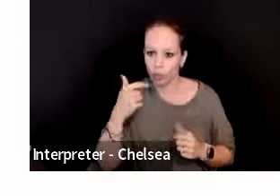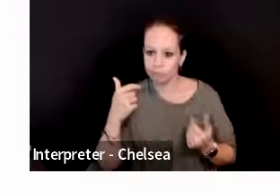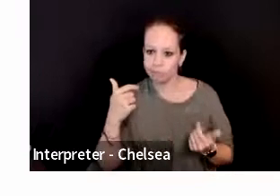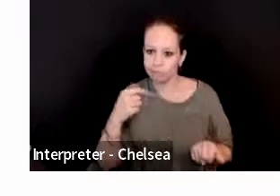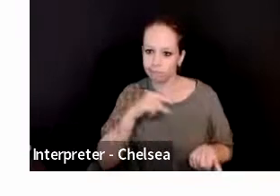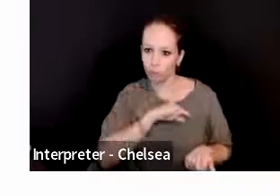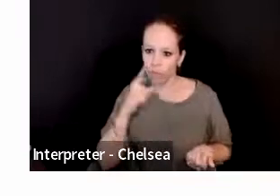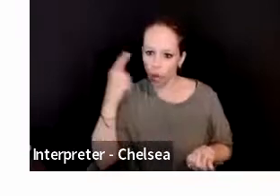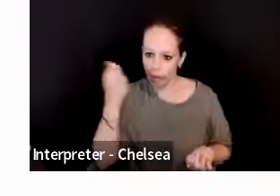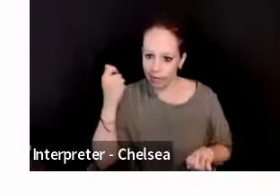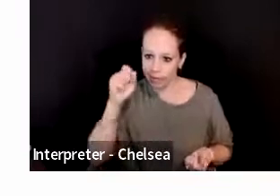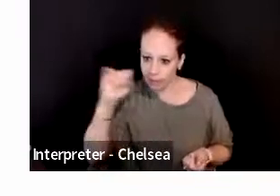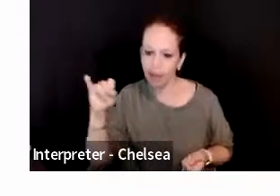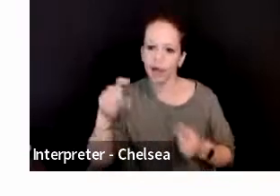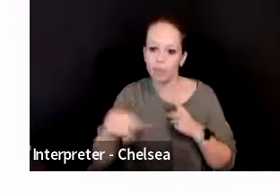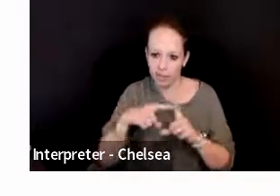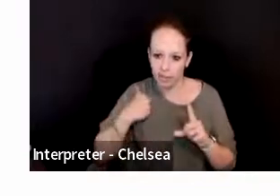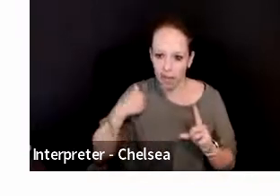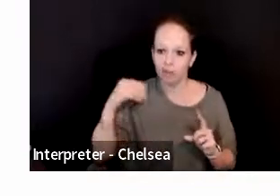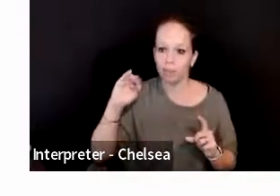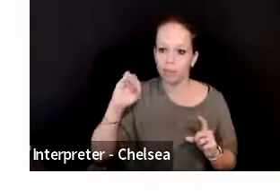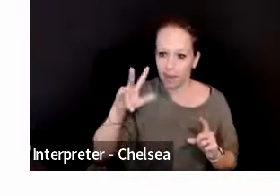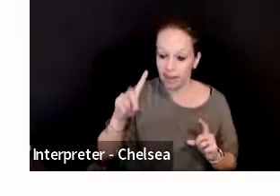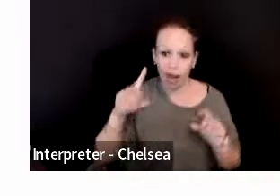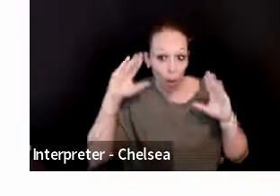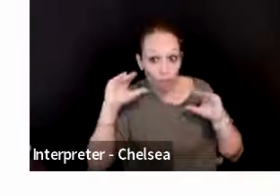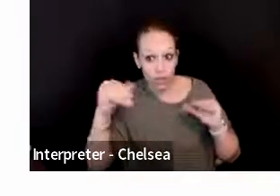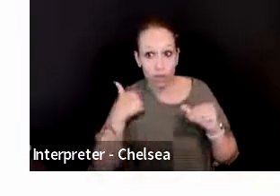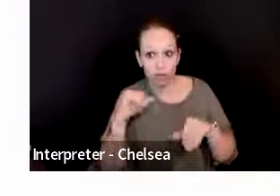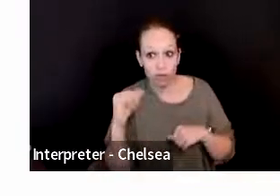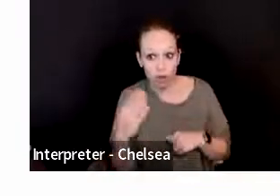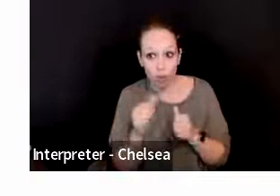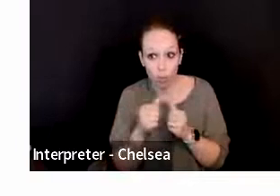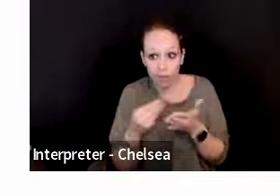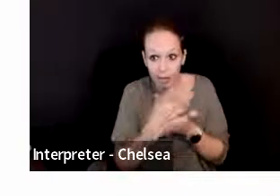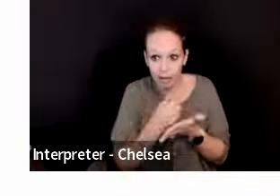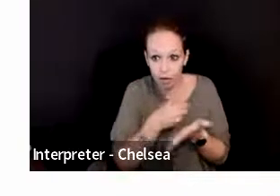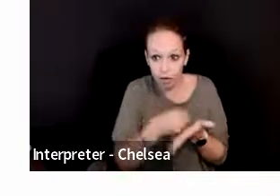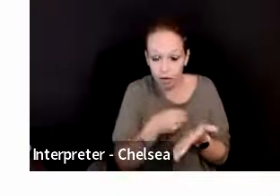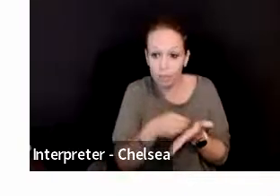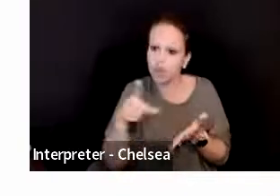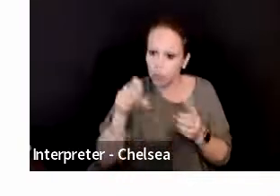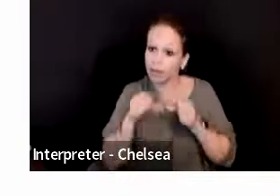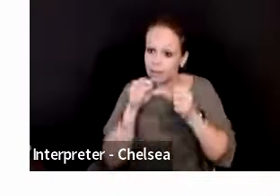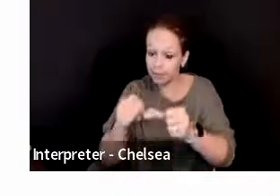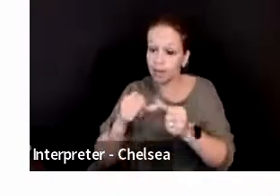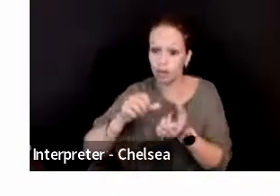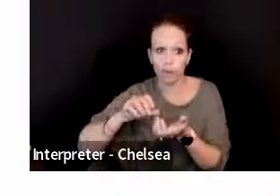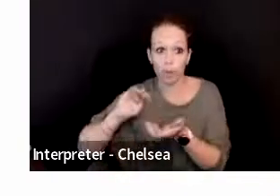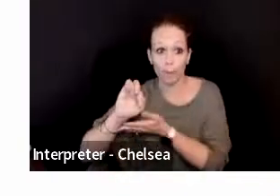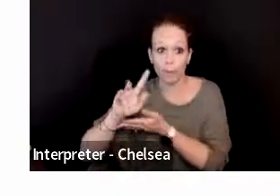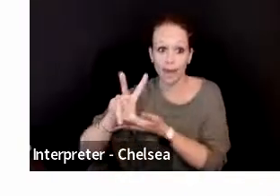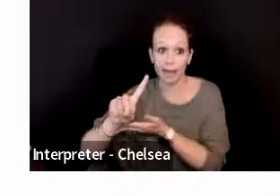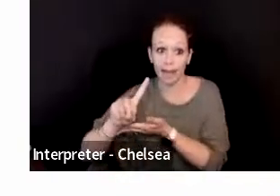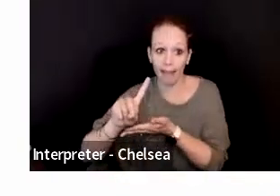and hopefully are employed with earned income. You can continue to be eligible for Medicaid coverage until your